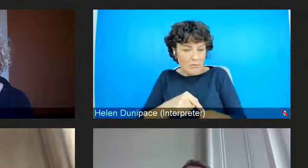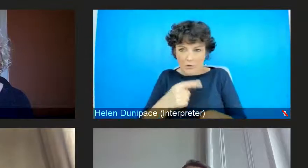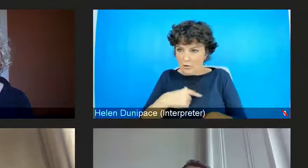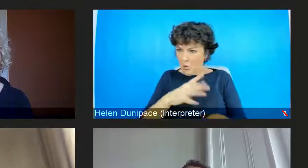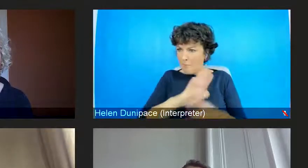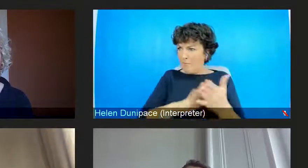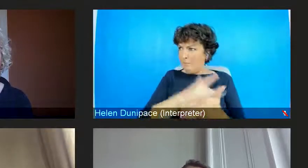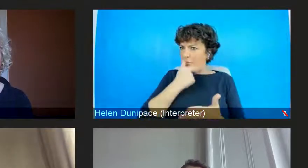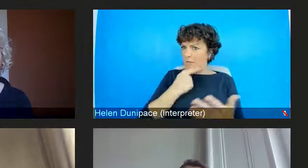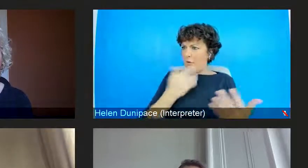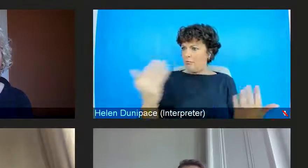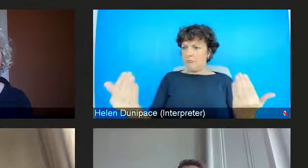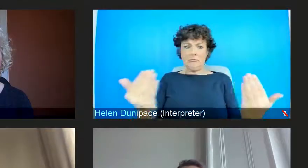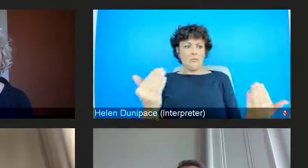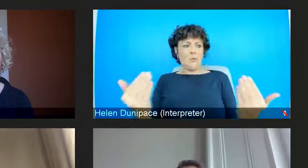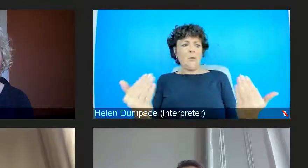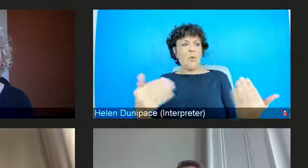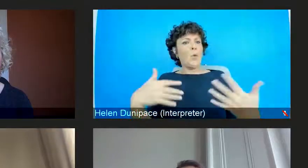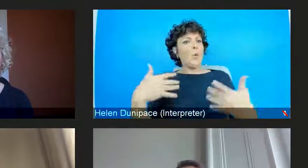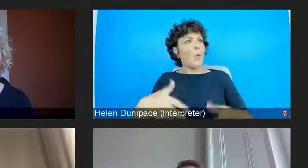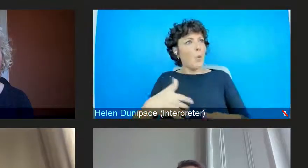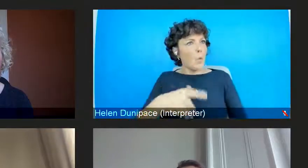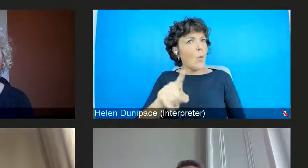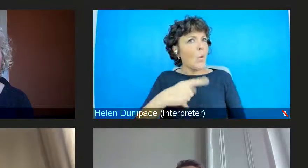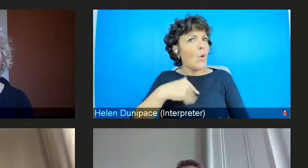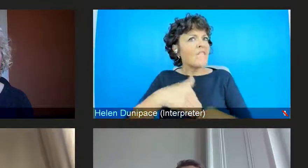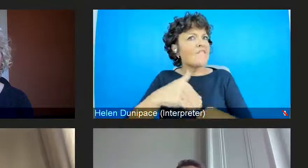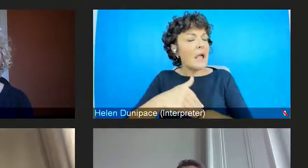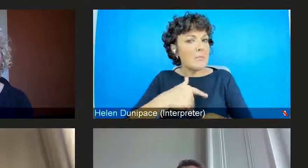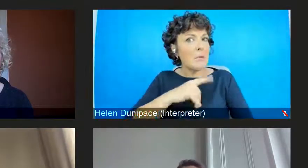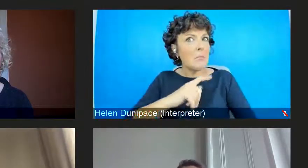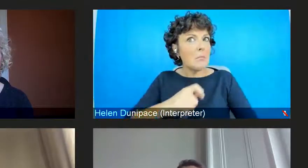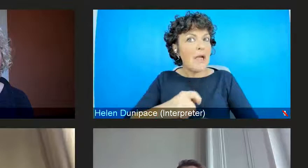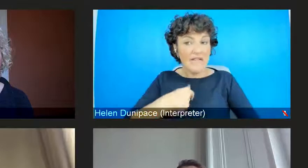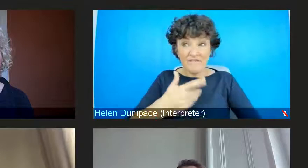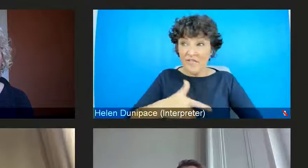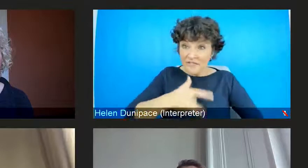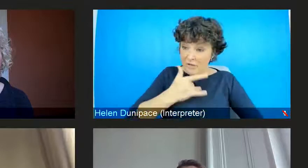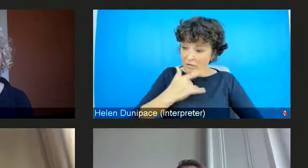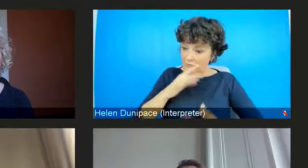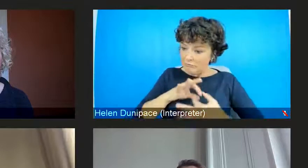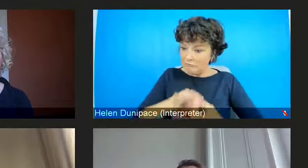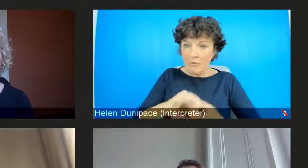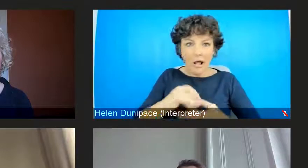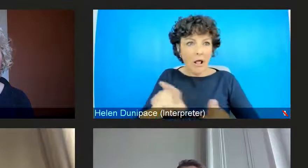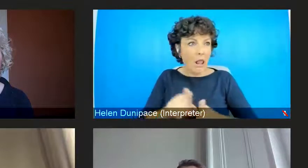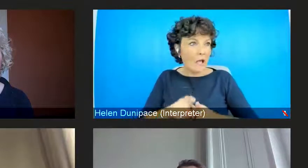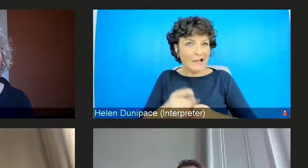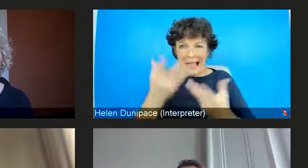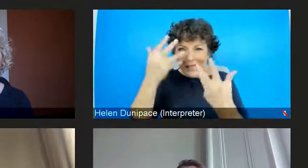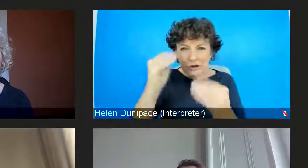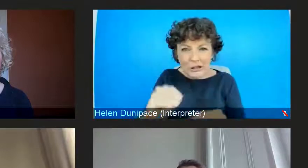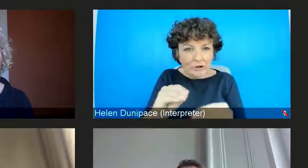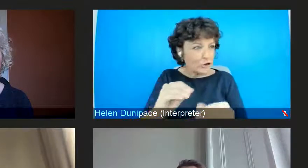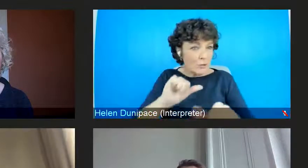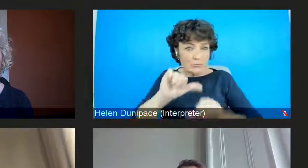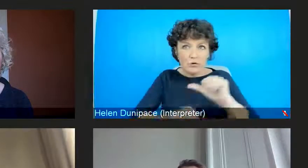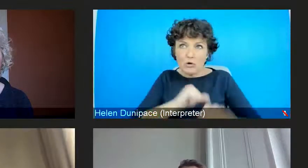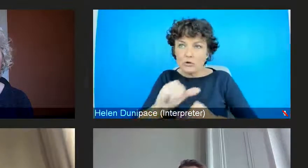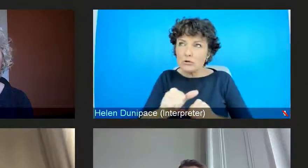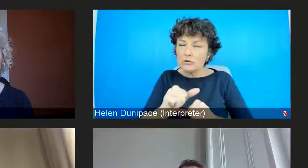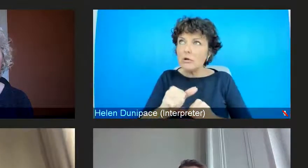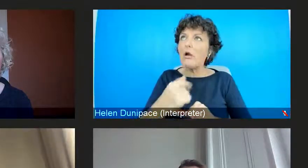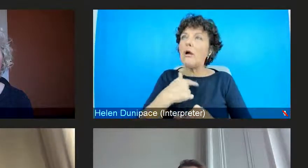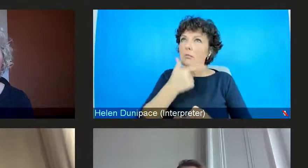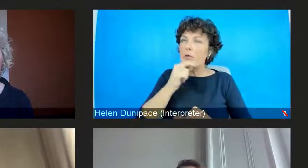it were, it tends to get them engaged behind the topic and get there. So education and these processes will be important.